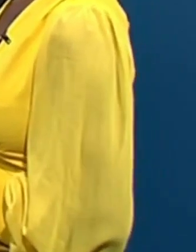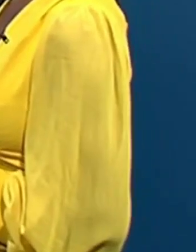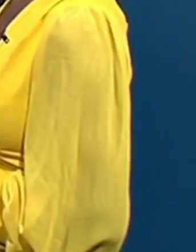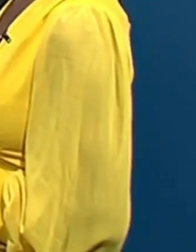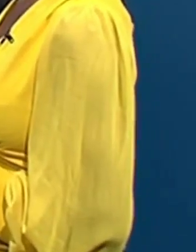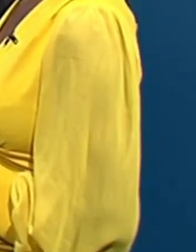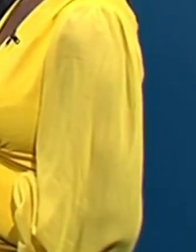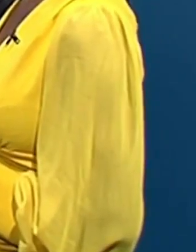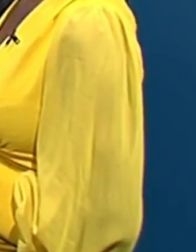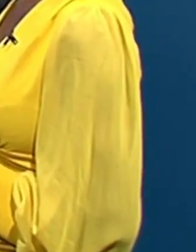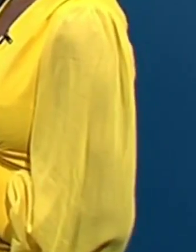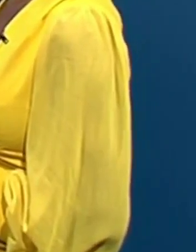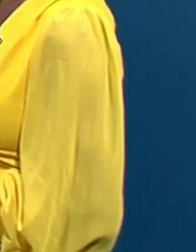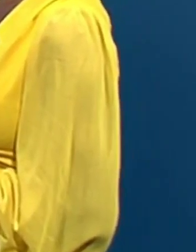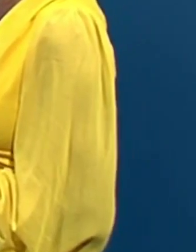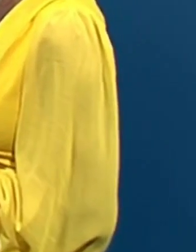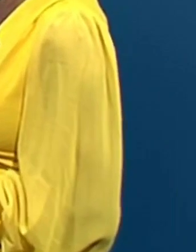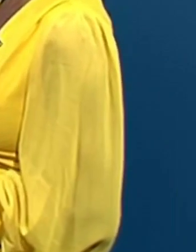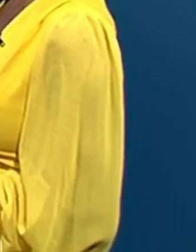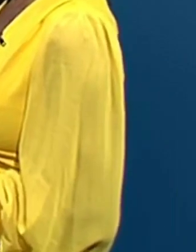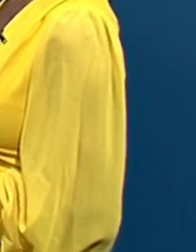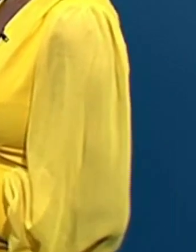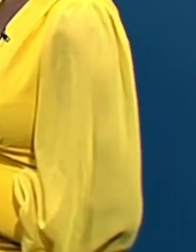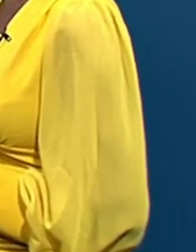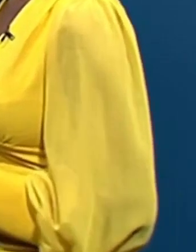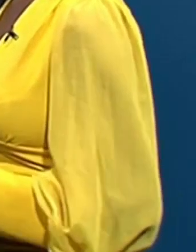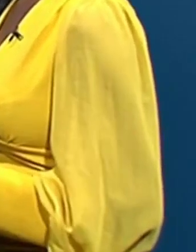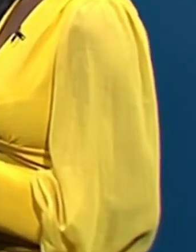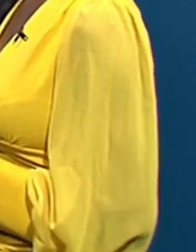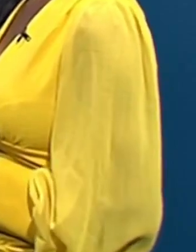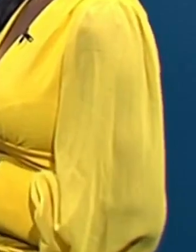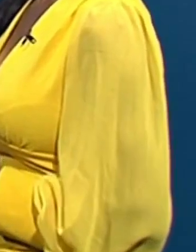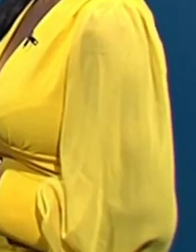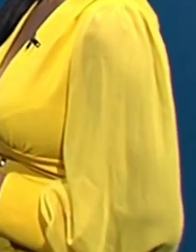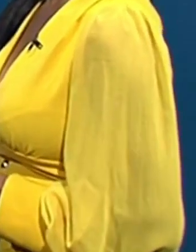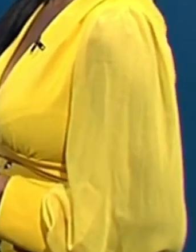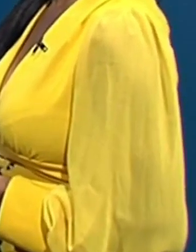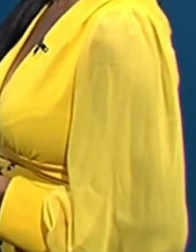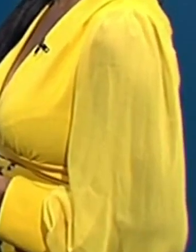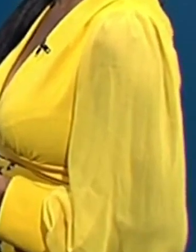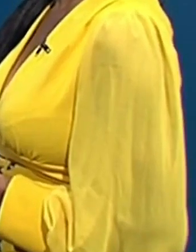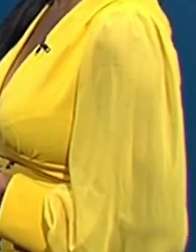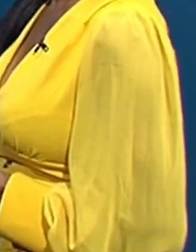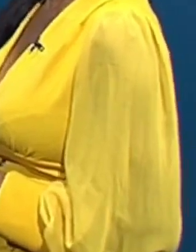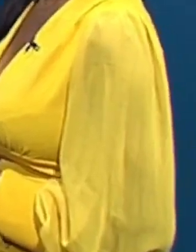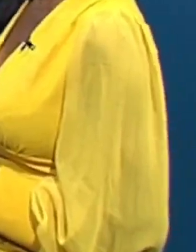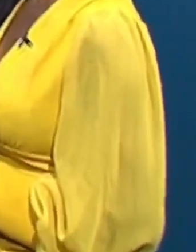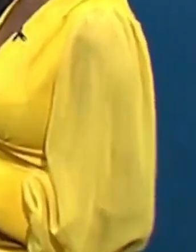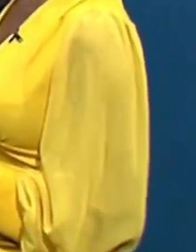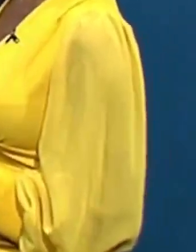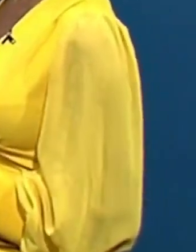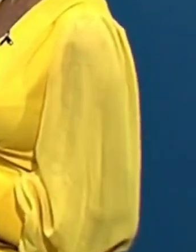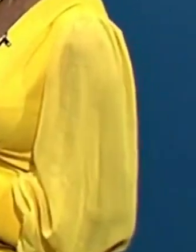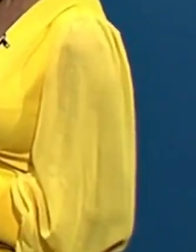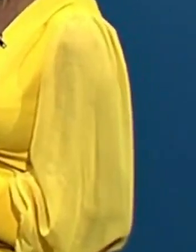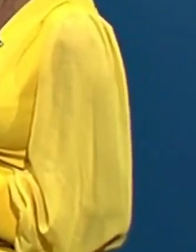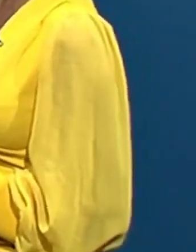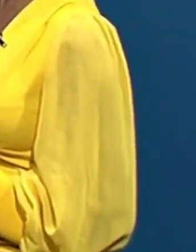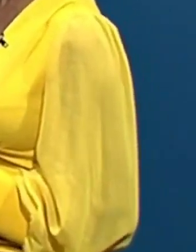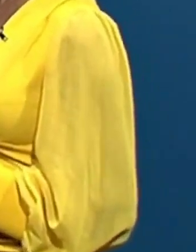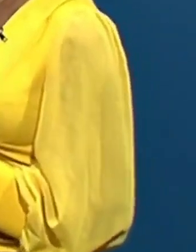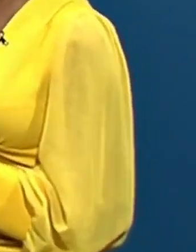itekanela mo Thapameng ka digata di le 25 Durban le teng go tla itekanela ka digata di le 25 Eastern Cape